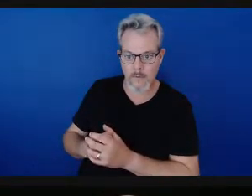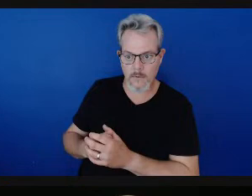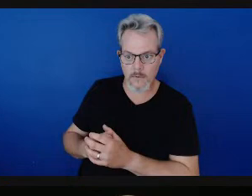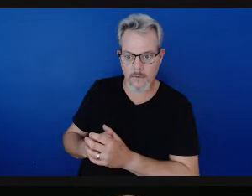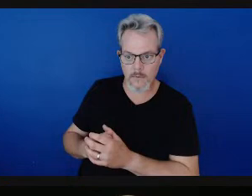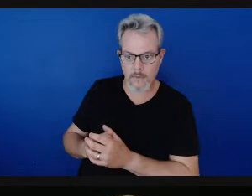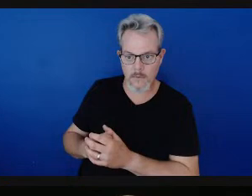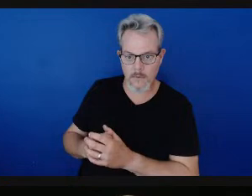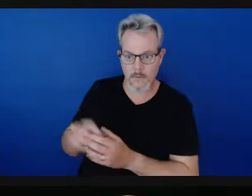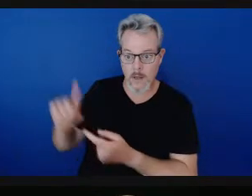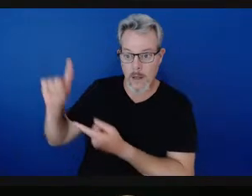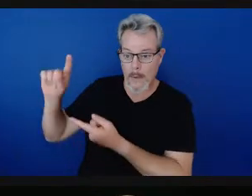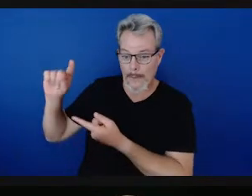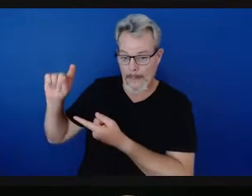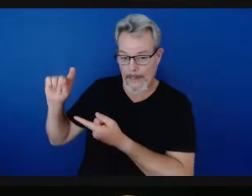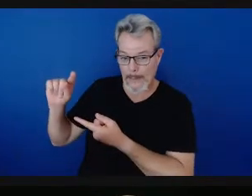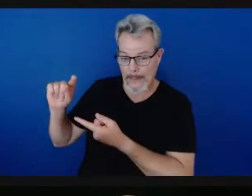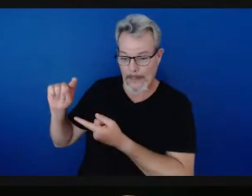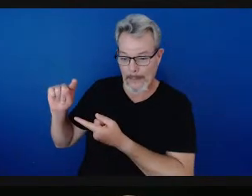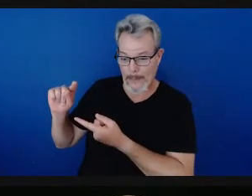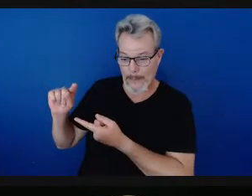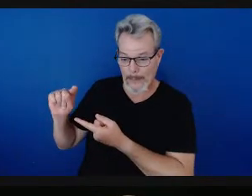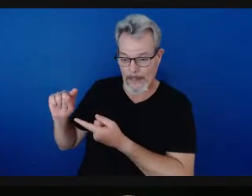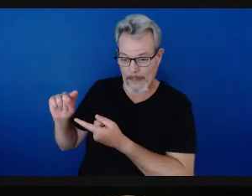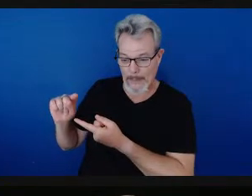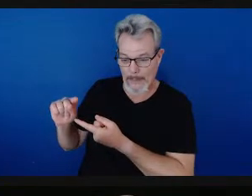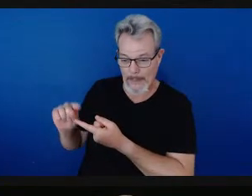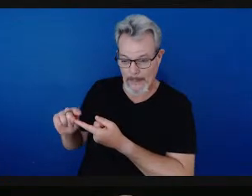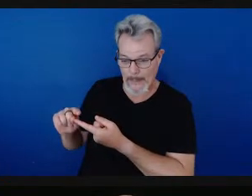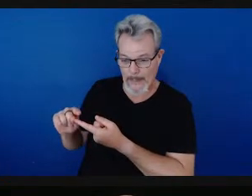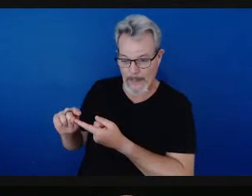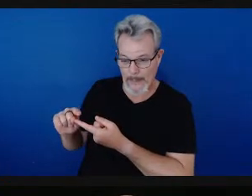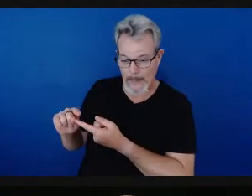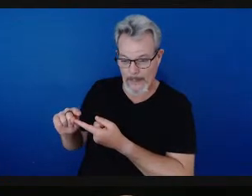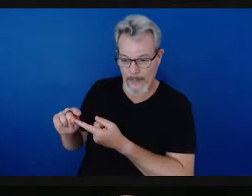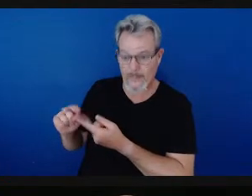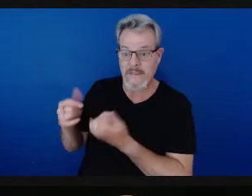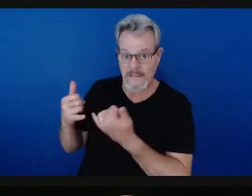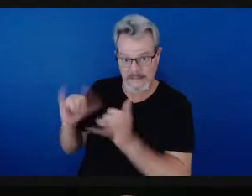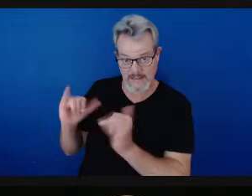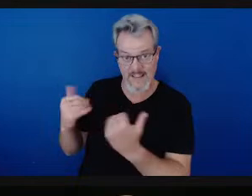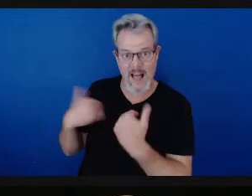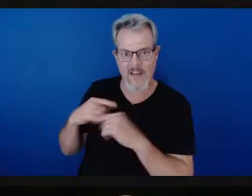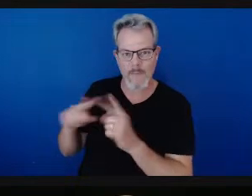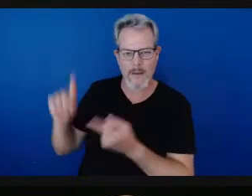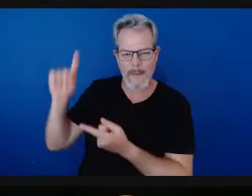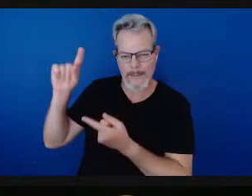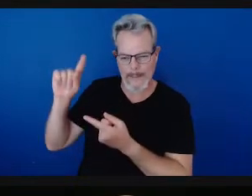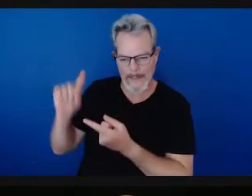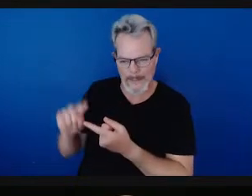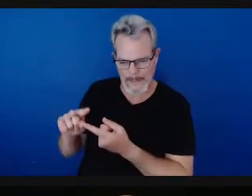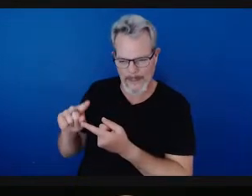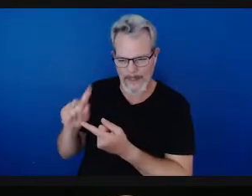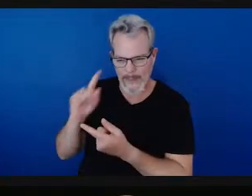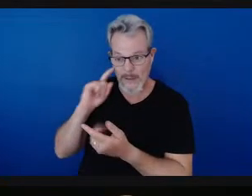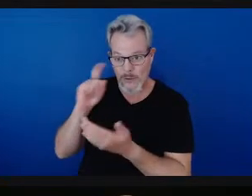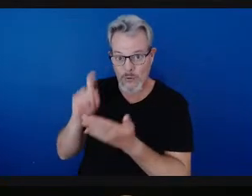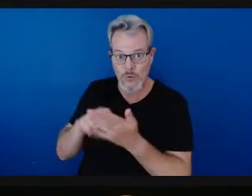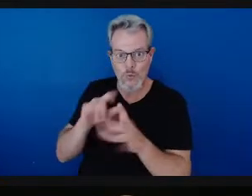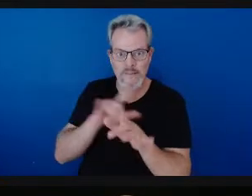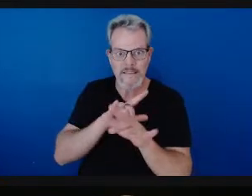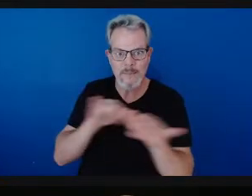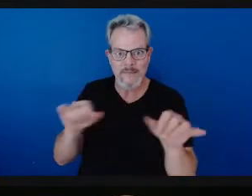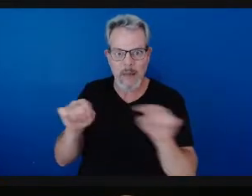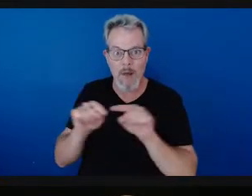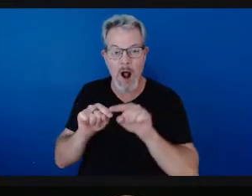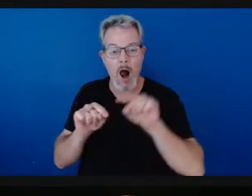comes down to there. Yeah, so it's still here, still present, but reduced dramatically at the same time as we see